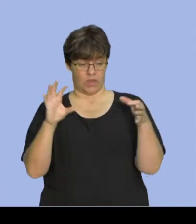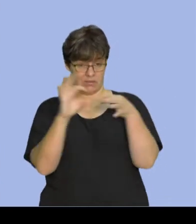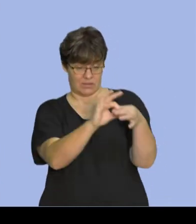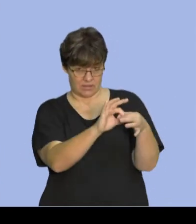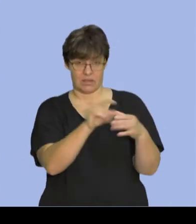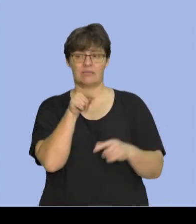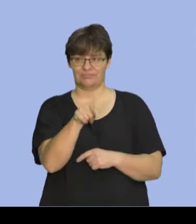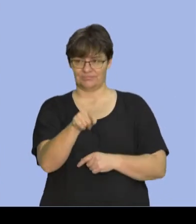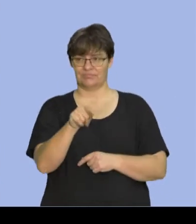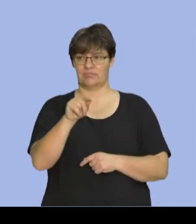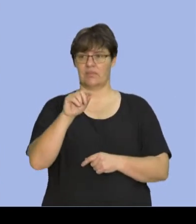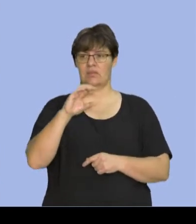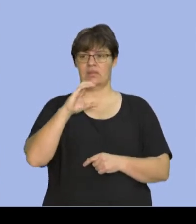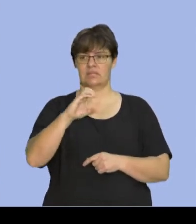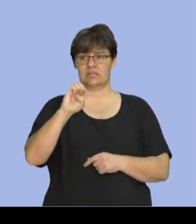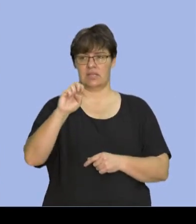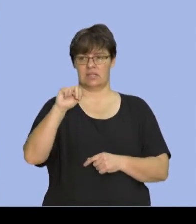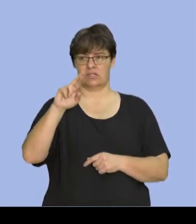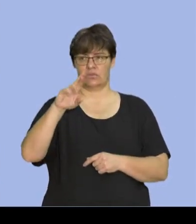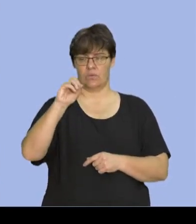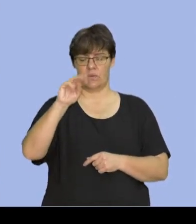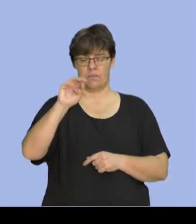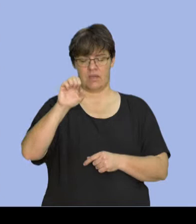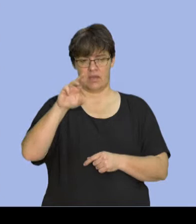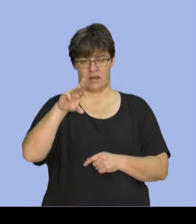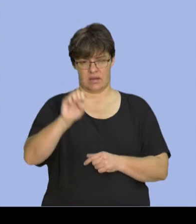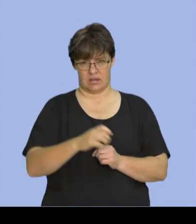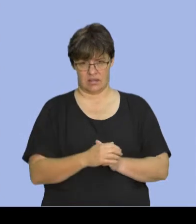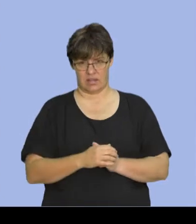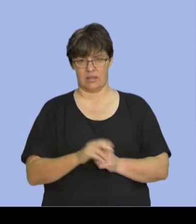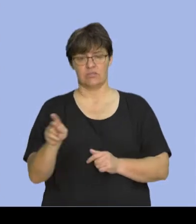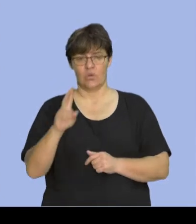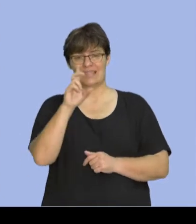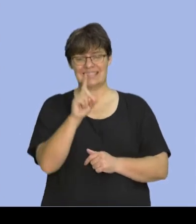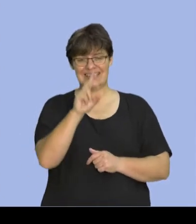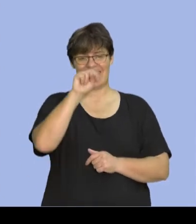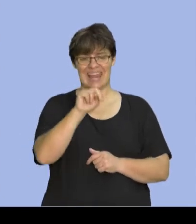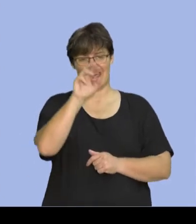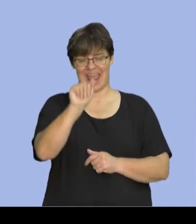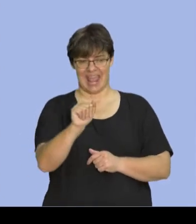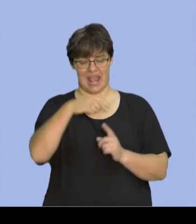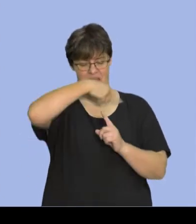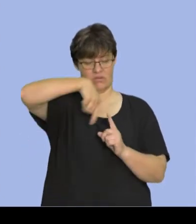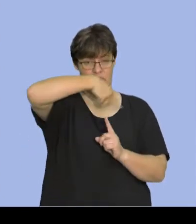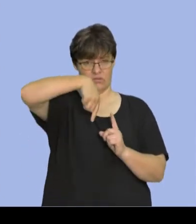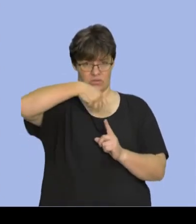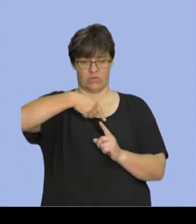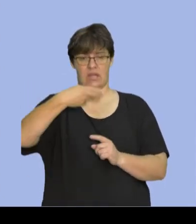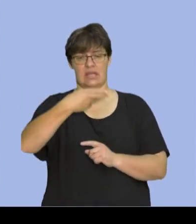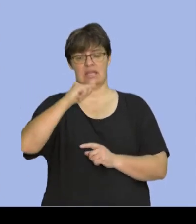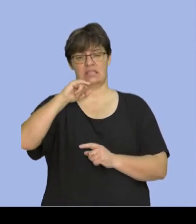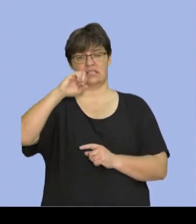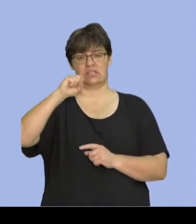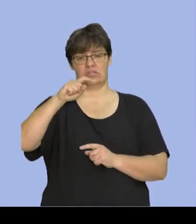are identical to each other, and they are basically DNA that is wrapped around histone proteins to form